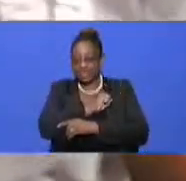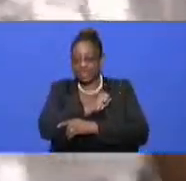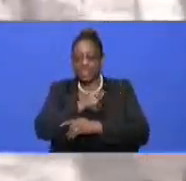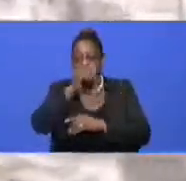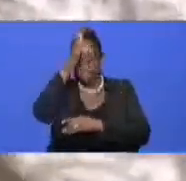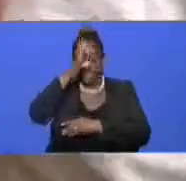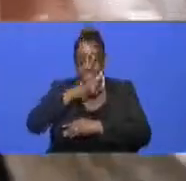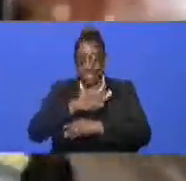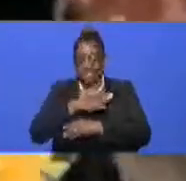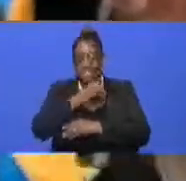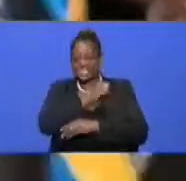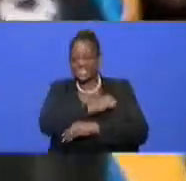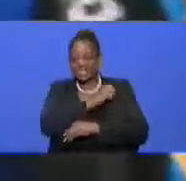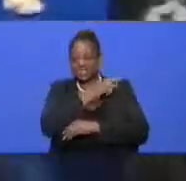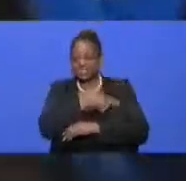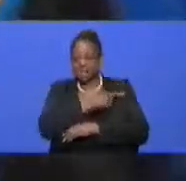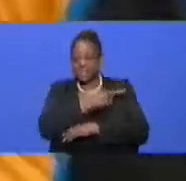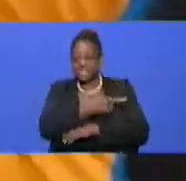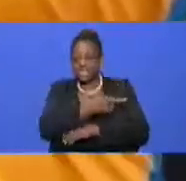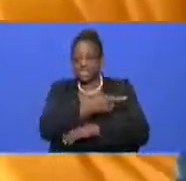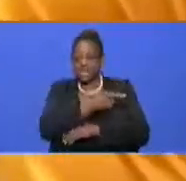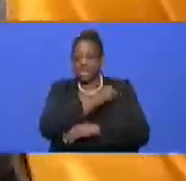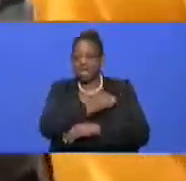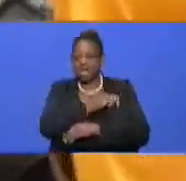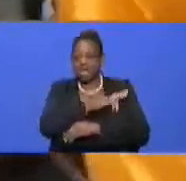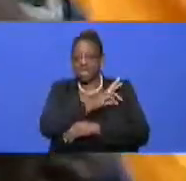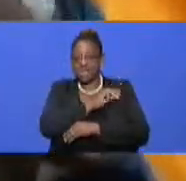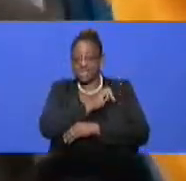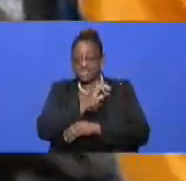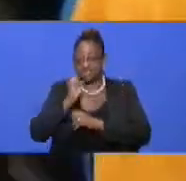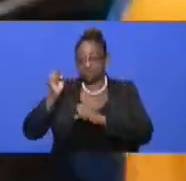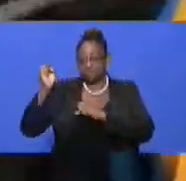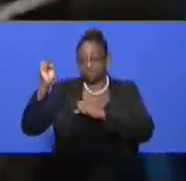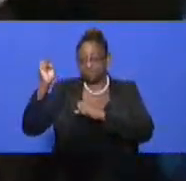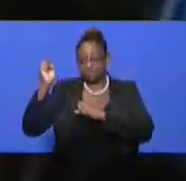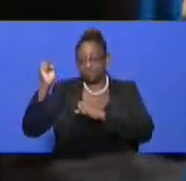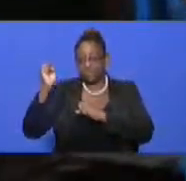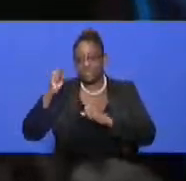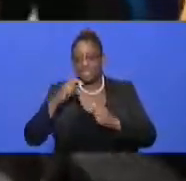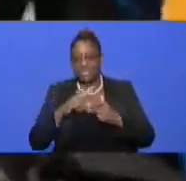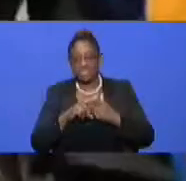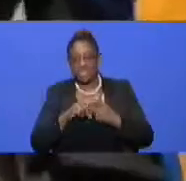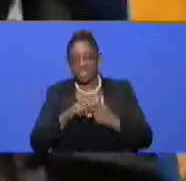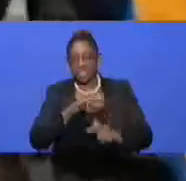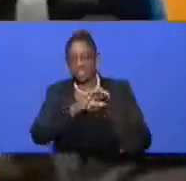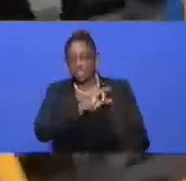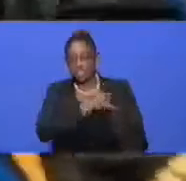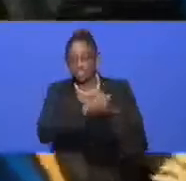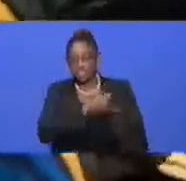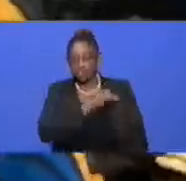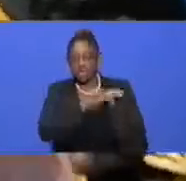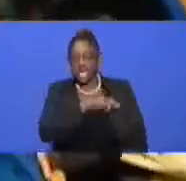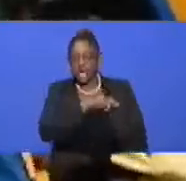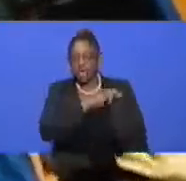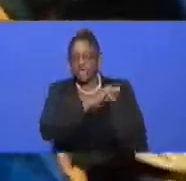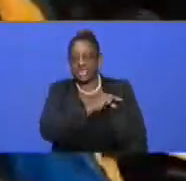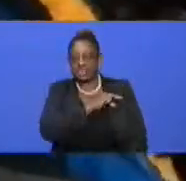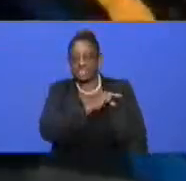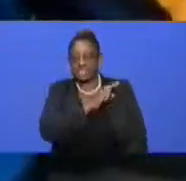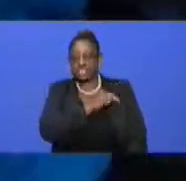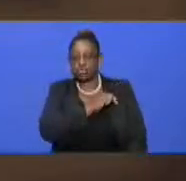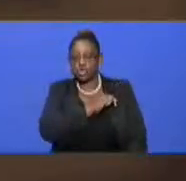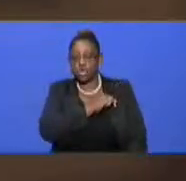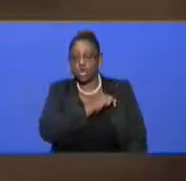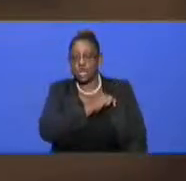men's side, Stephen Robinson and Oric Nesbitt will compete in bodybuilding and masters with Judah Forbes, Ricardo Gibson, Terrion Camp,